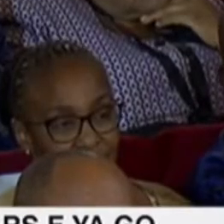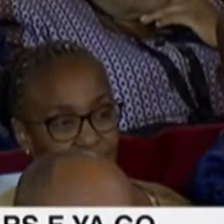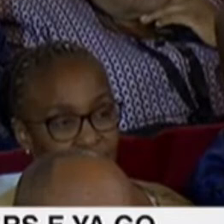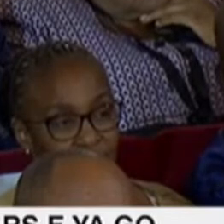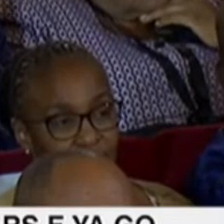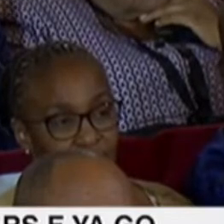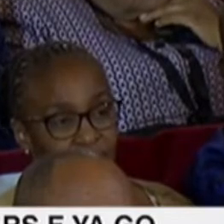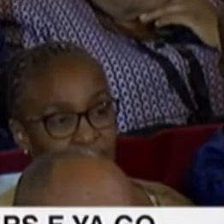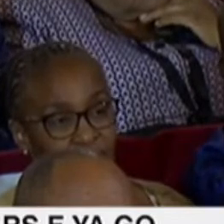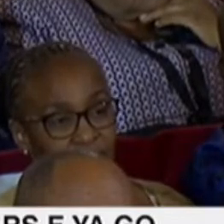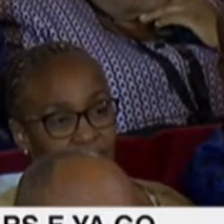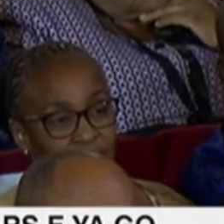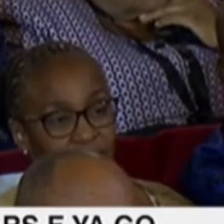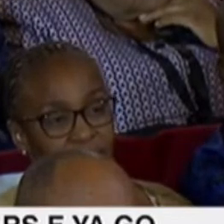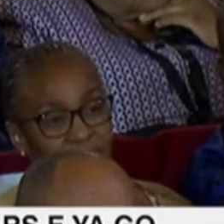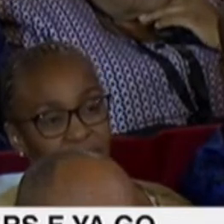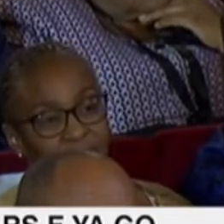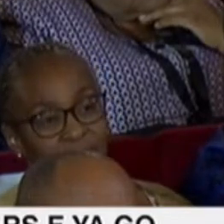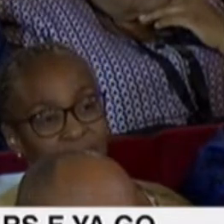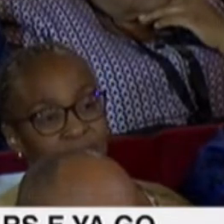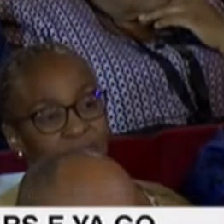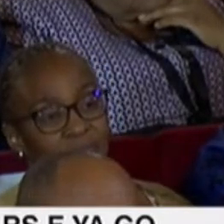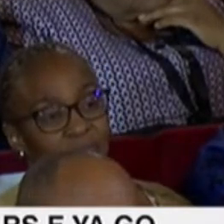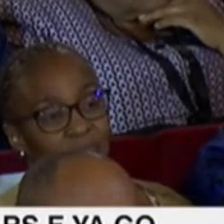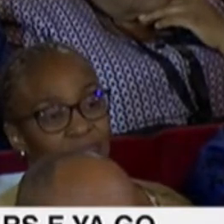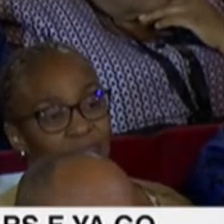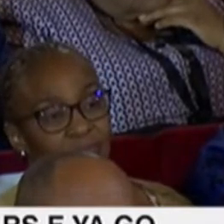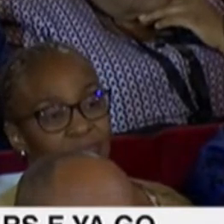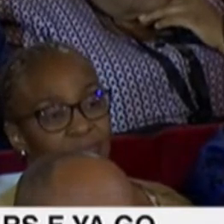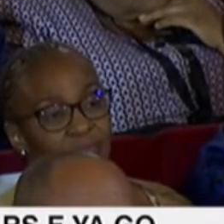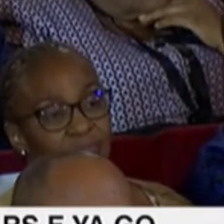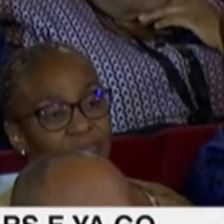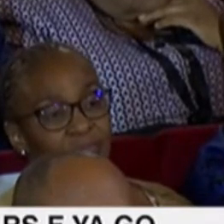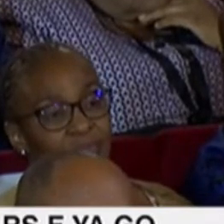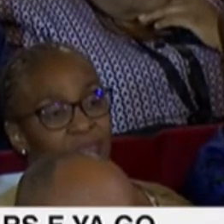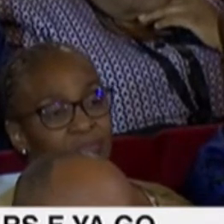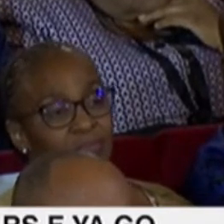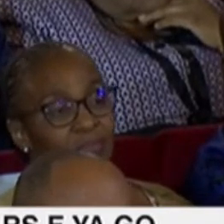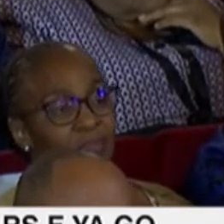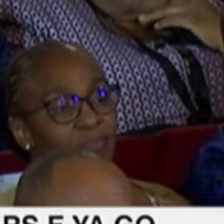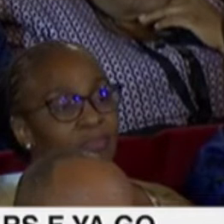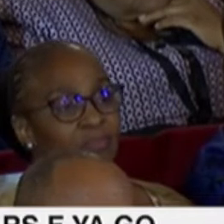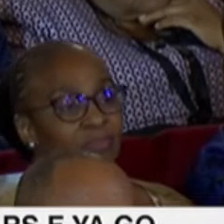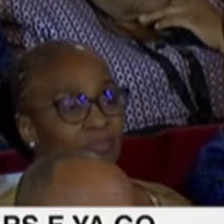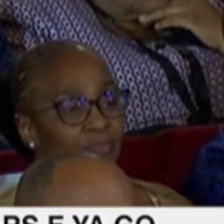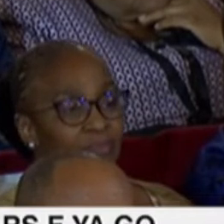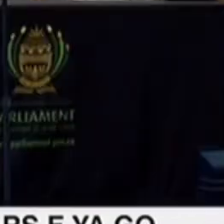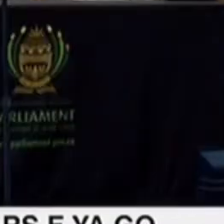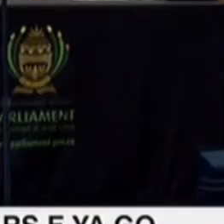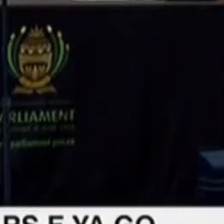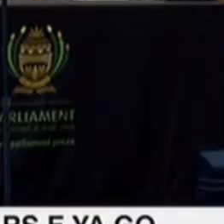properties below 1.1 million to avoid any transfer duty payments.